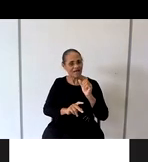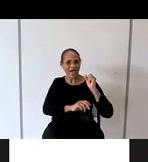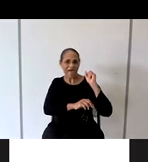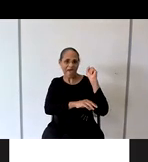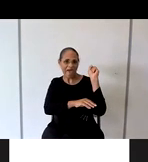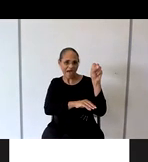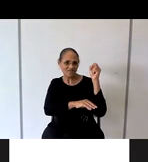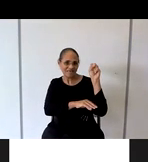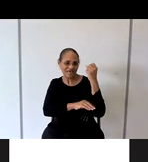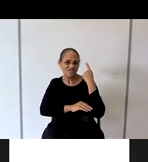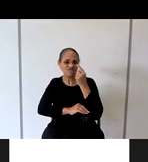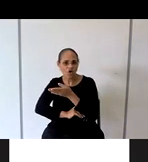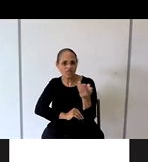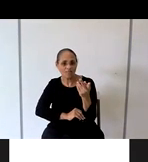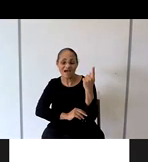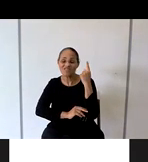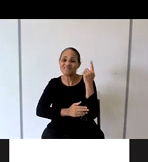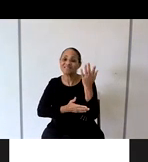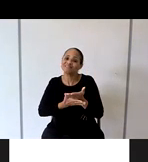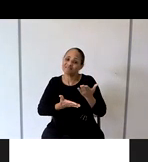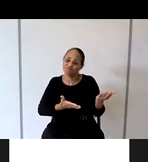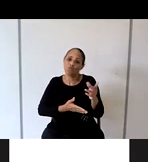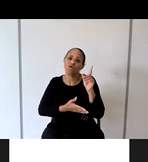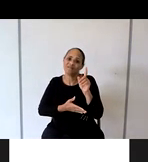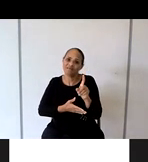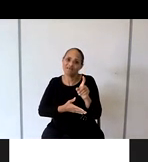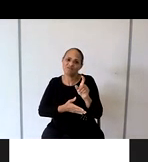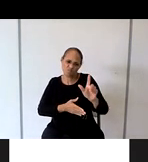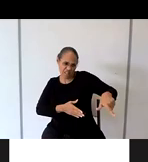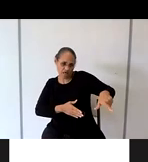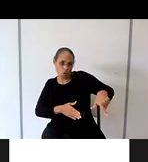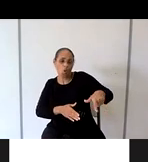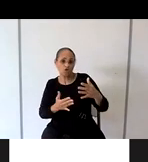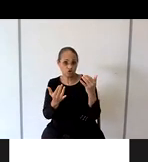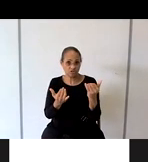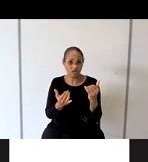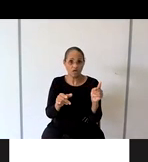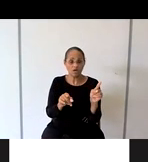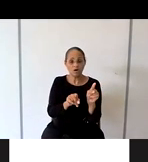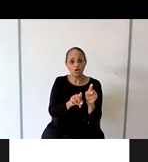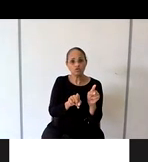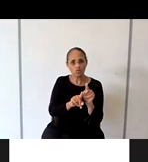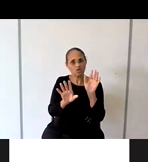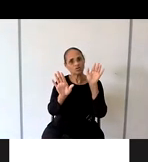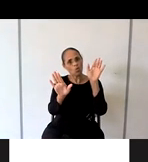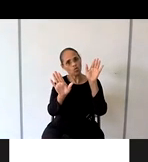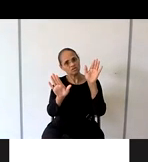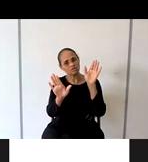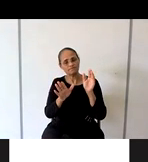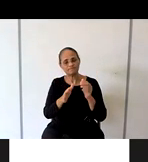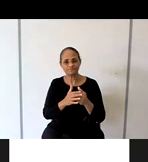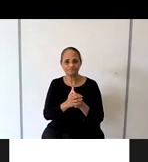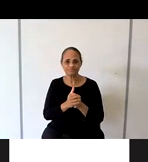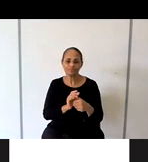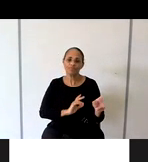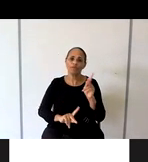them. And that's something I think that is a little bit later on today as well, which is awesome. You know,